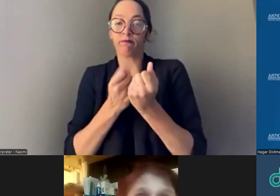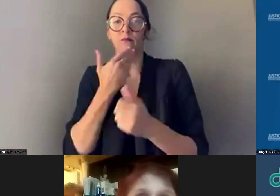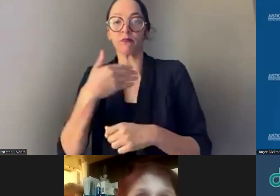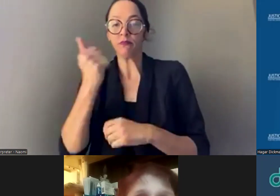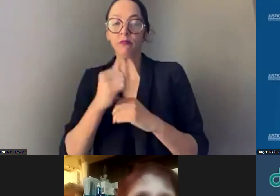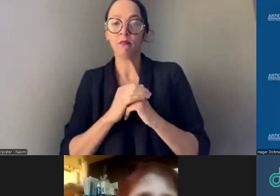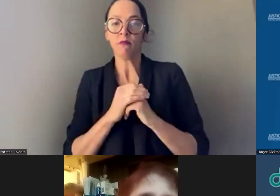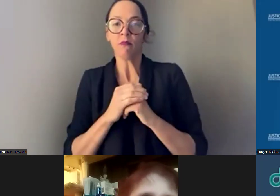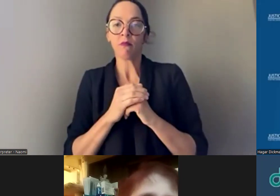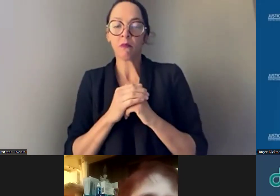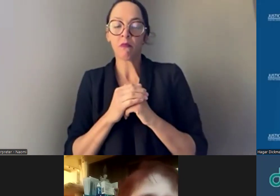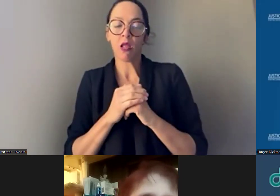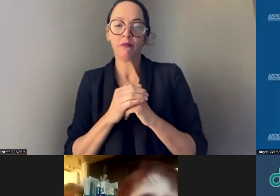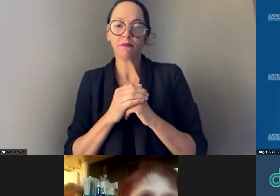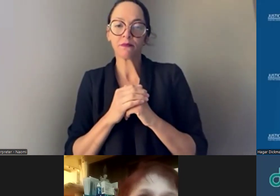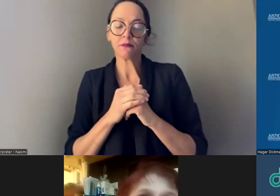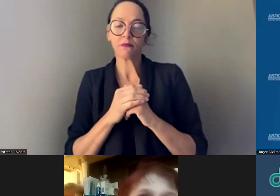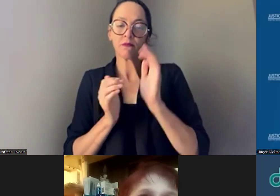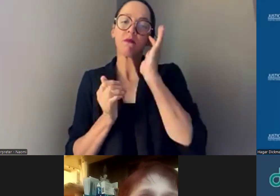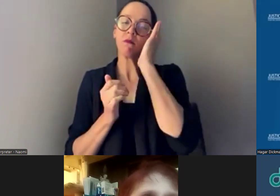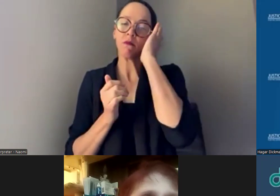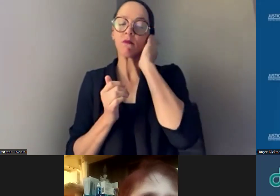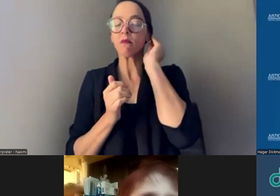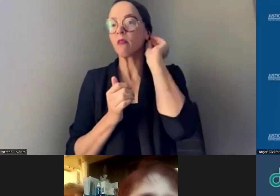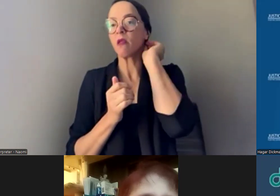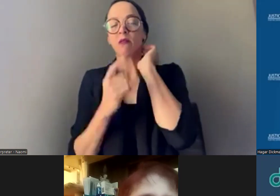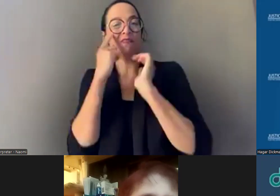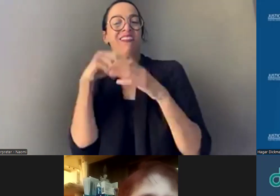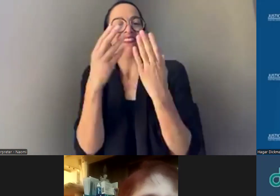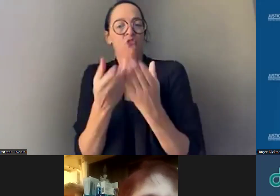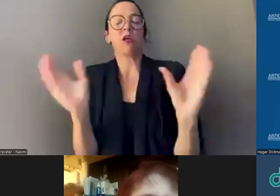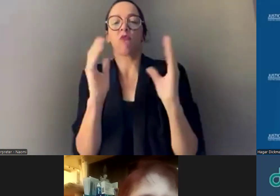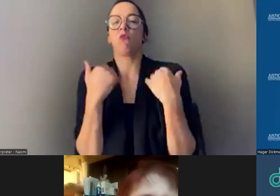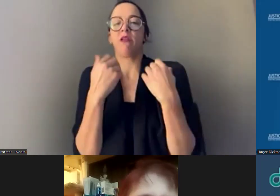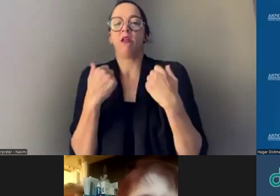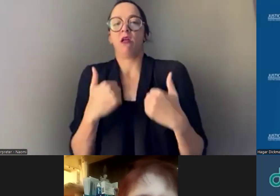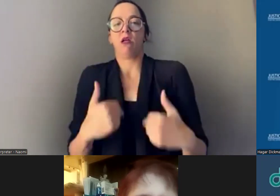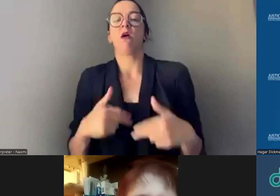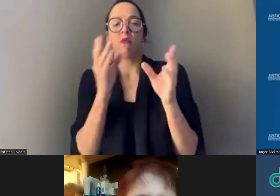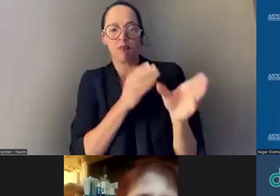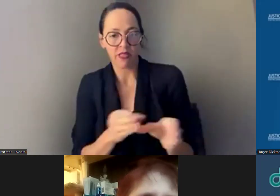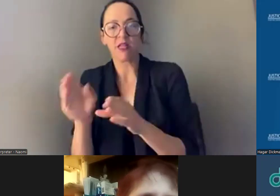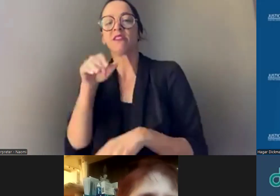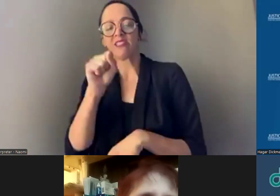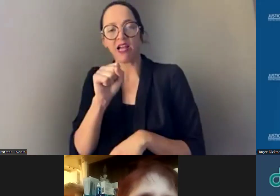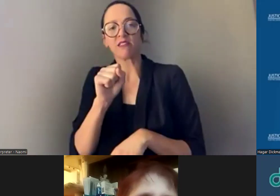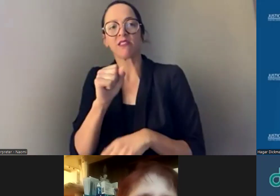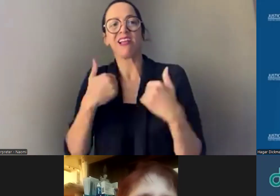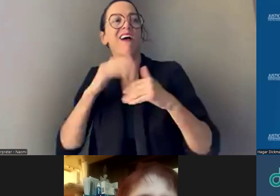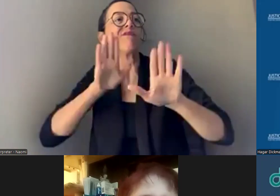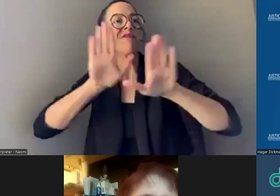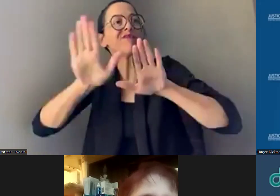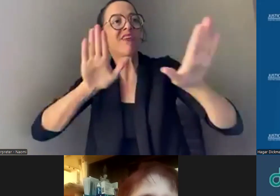general, I think that the health plans, although they do have their own advisory committees, I